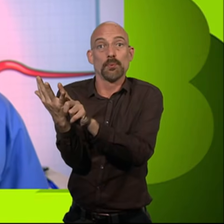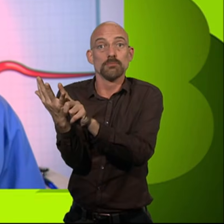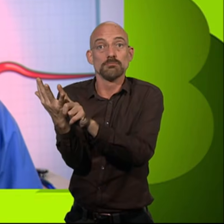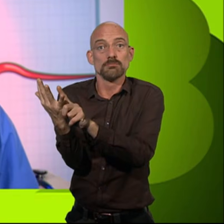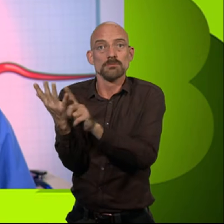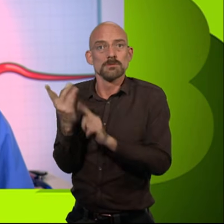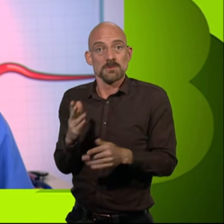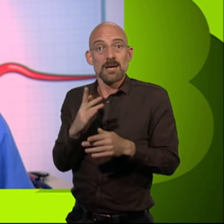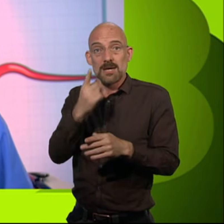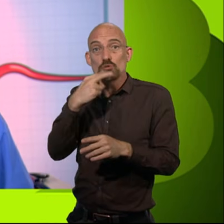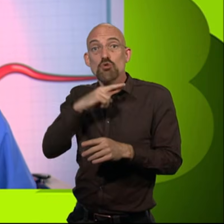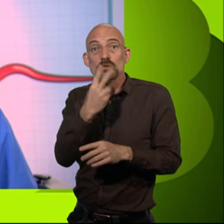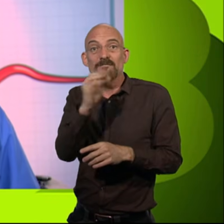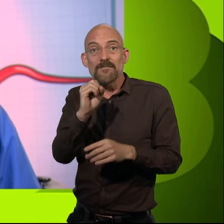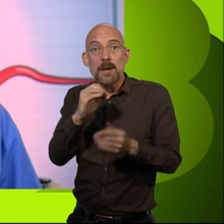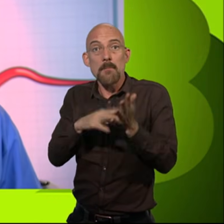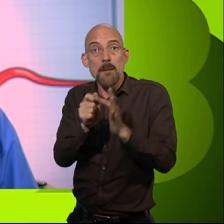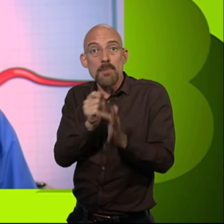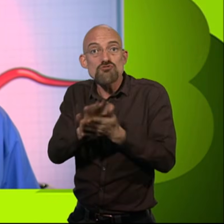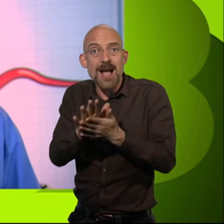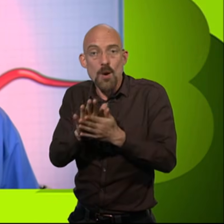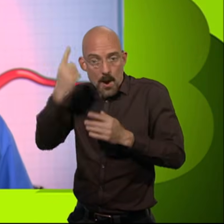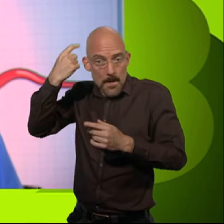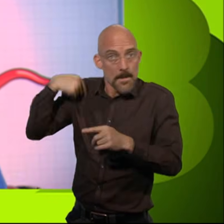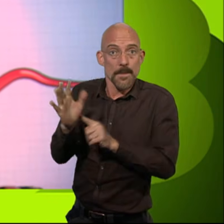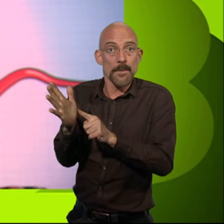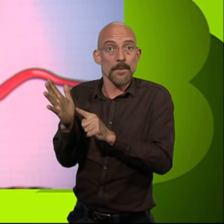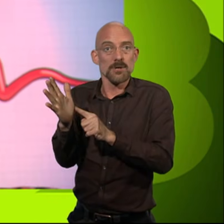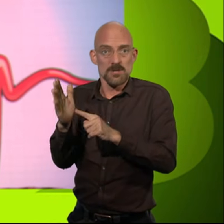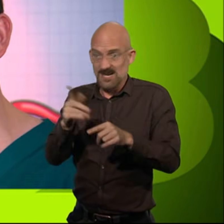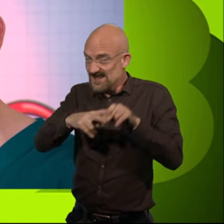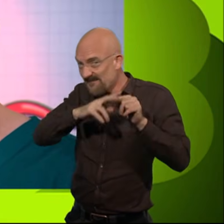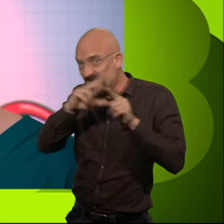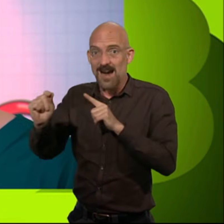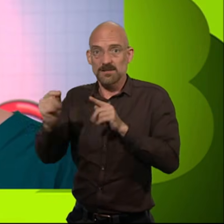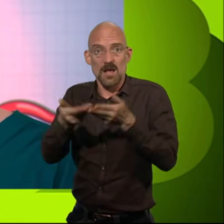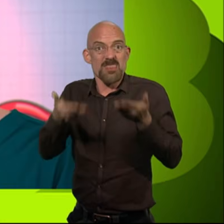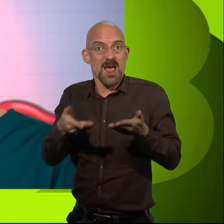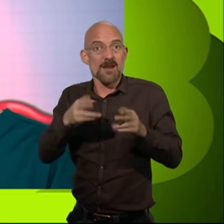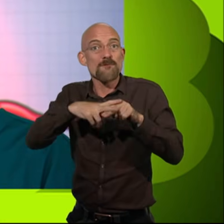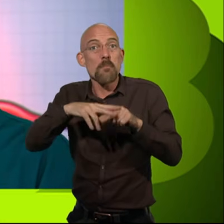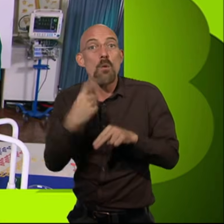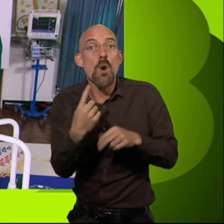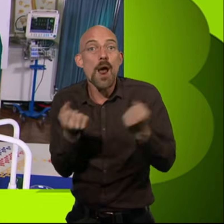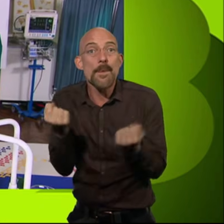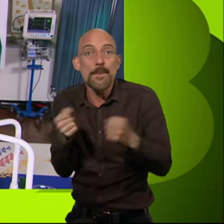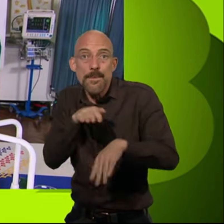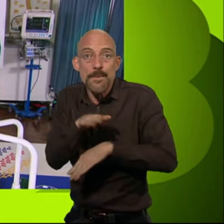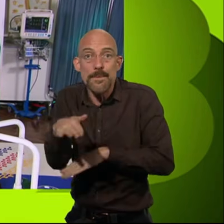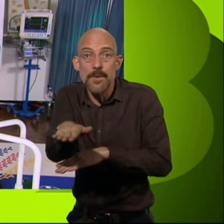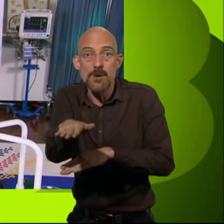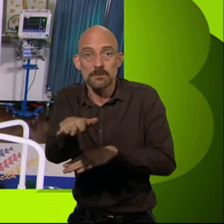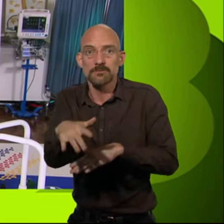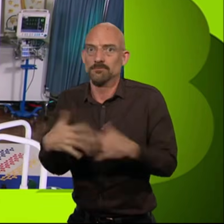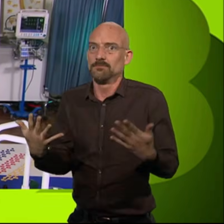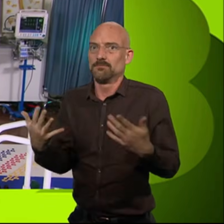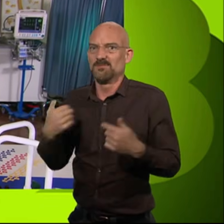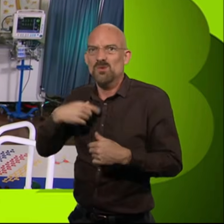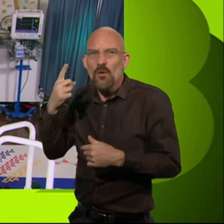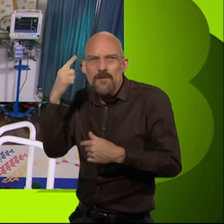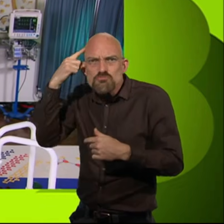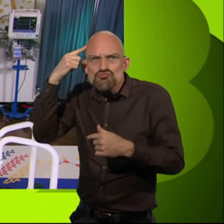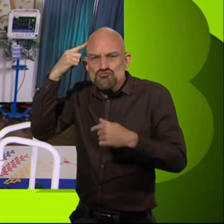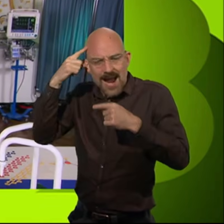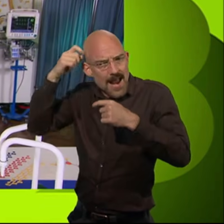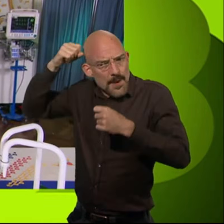over 250 miles an hour. That's faster than a Formula One racing car. So we want to know more about where in the brain these